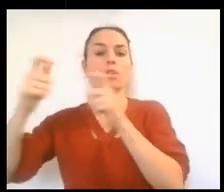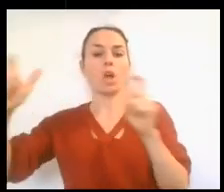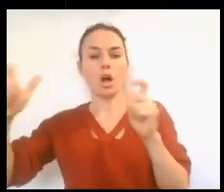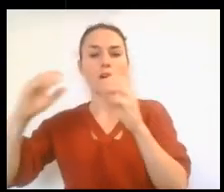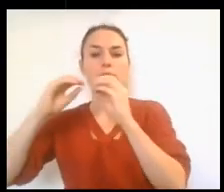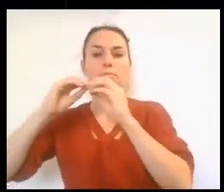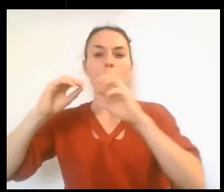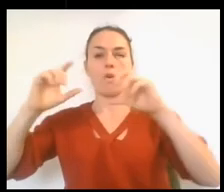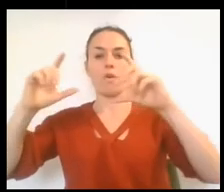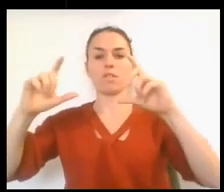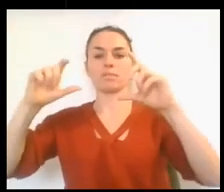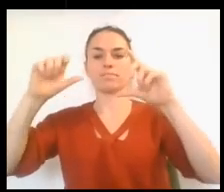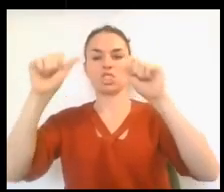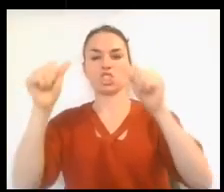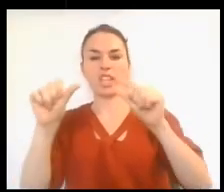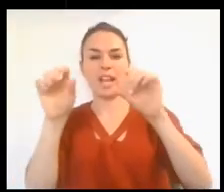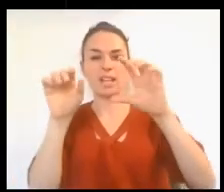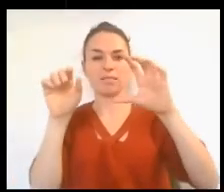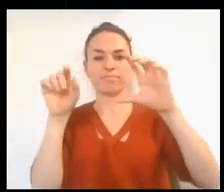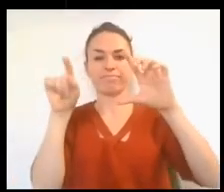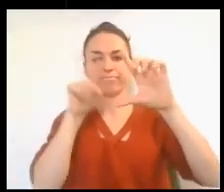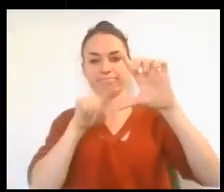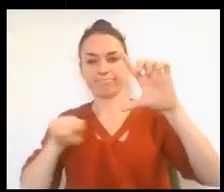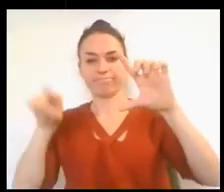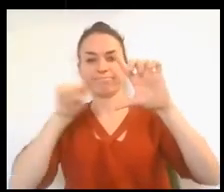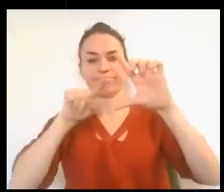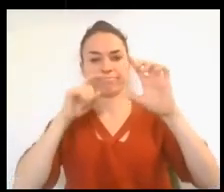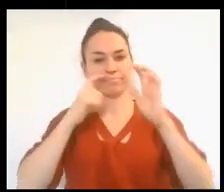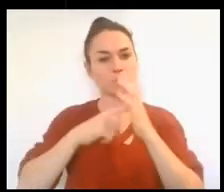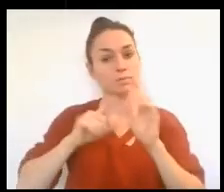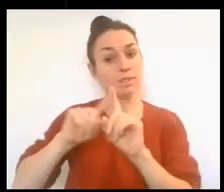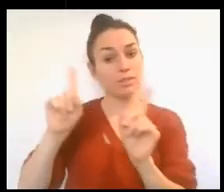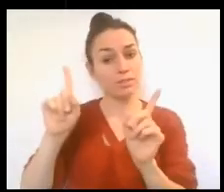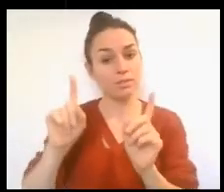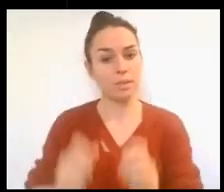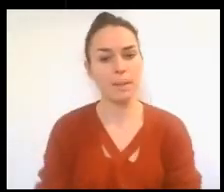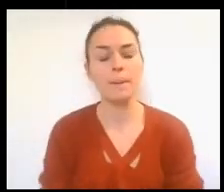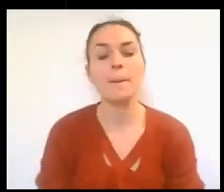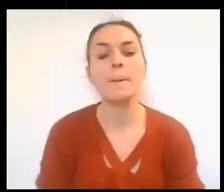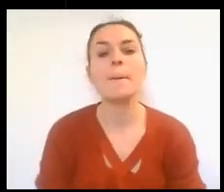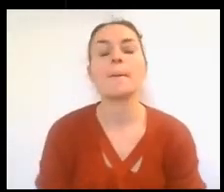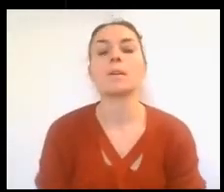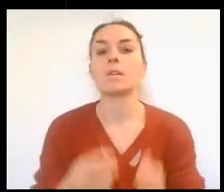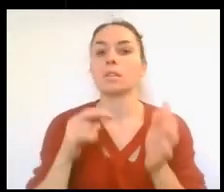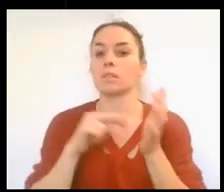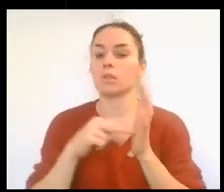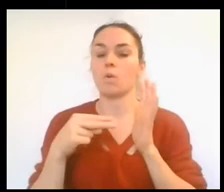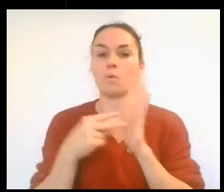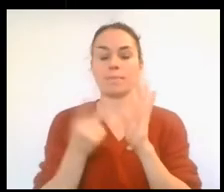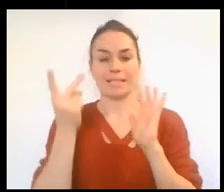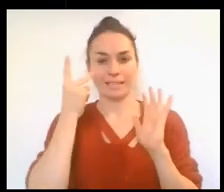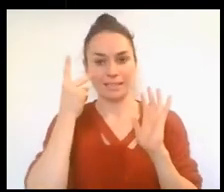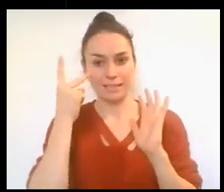And this really is the observational confirmation of what